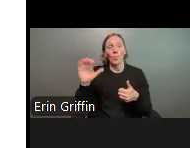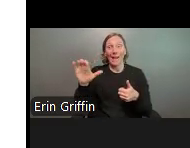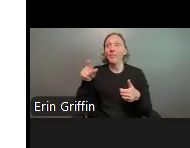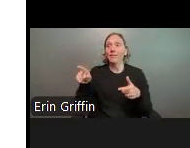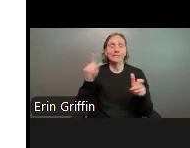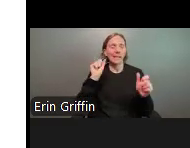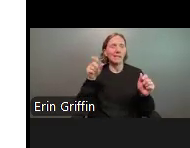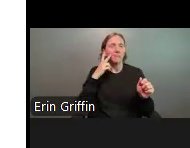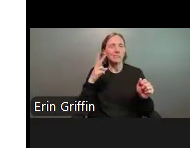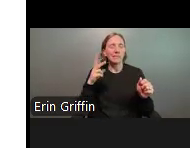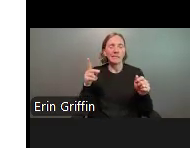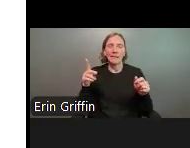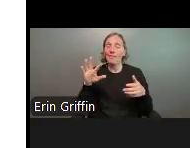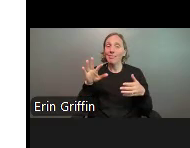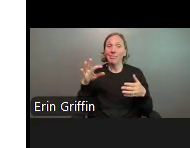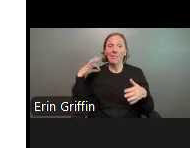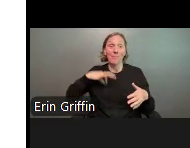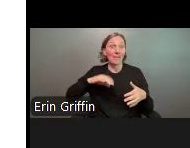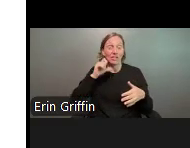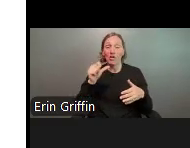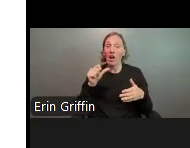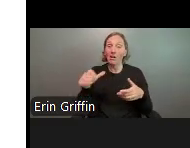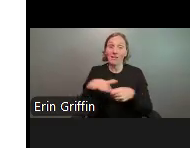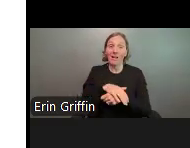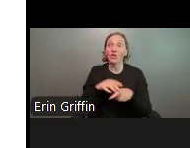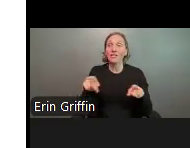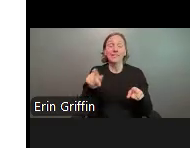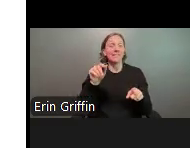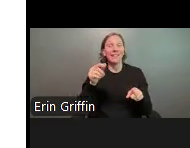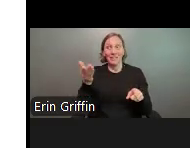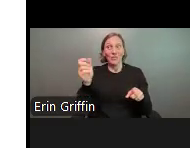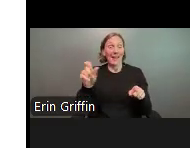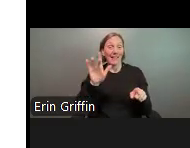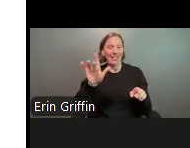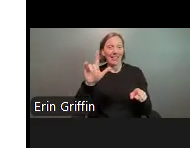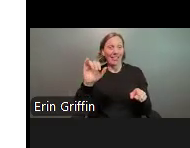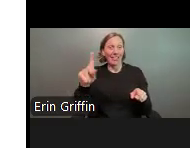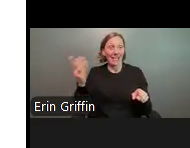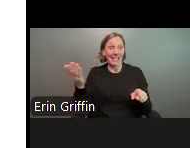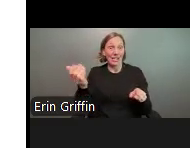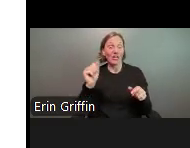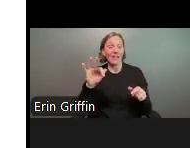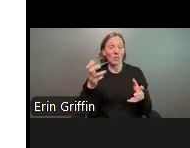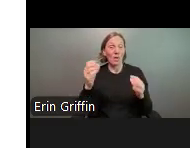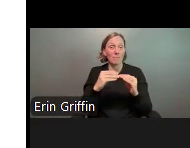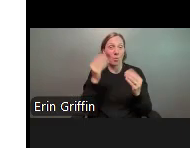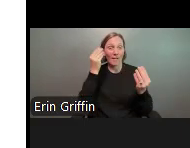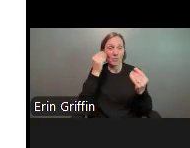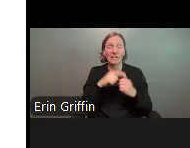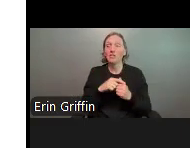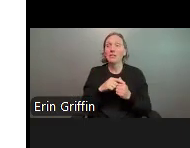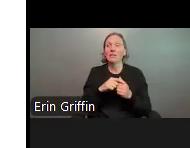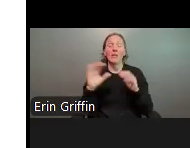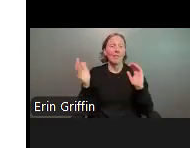today, and a resource is there if you want more details there. So that is a much mirrored structure,